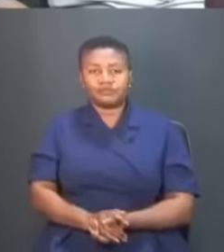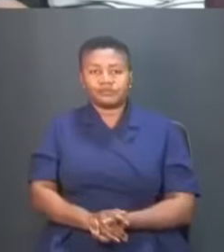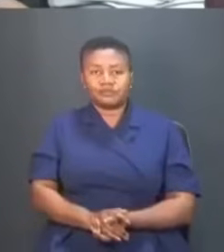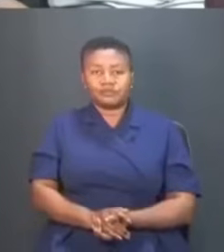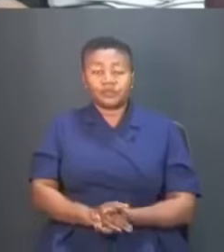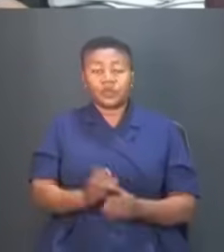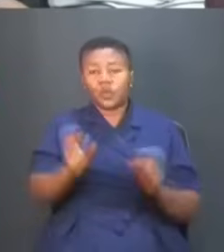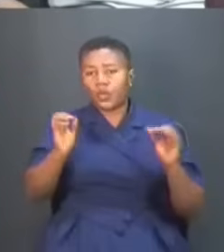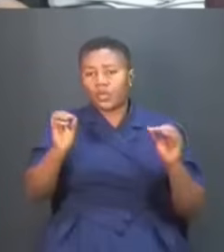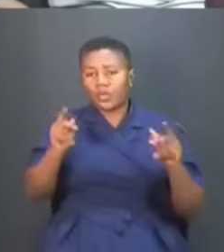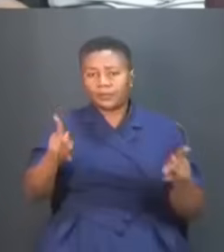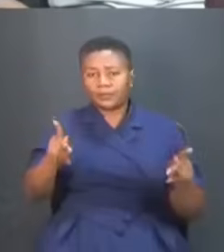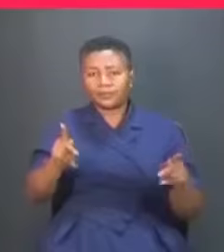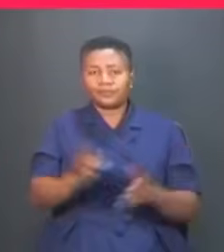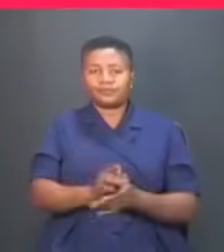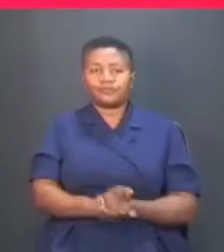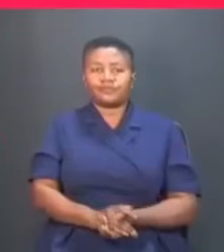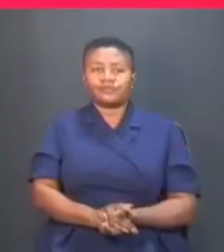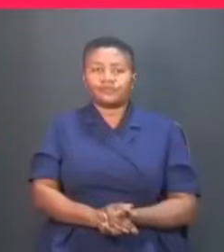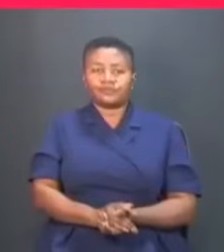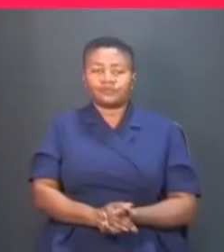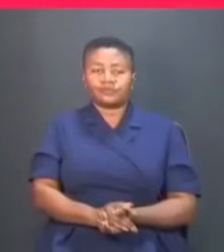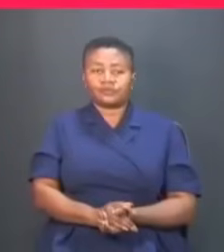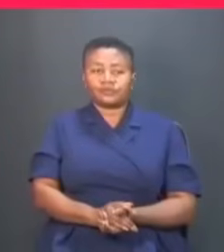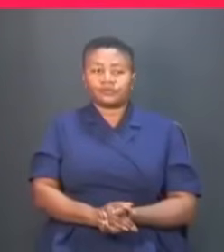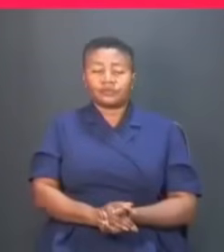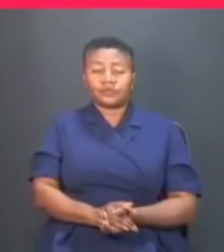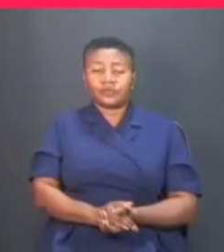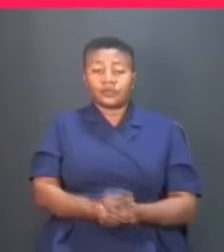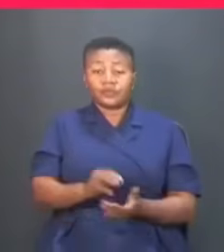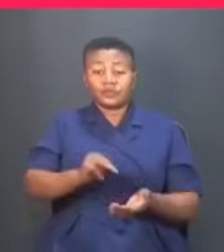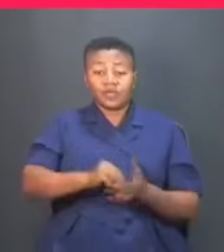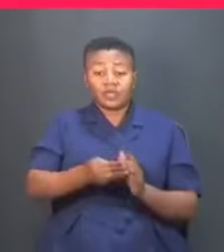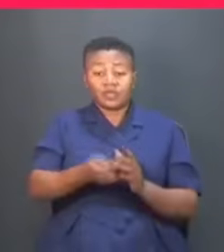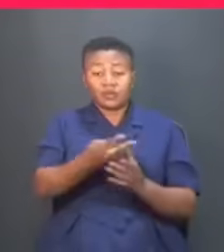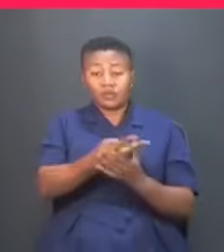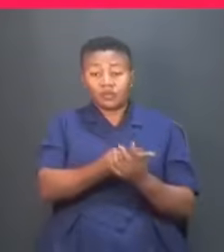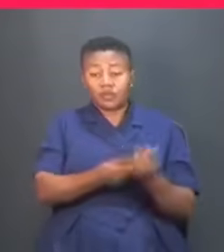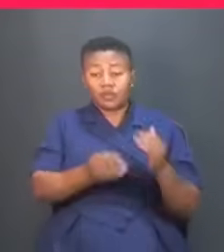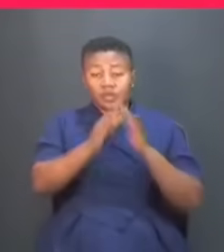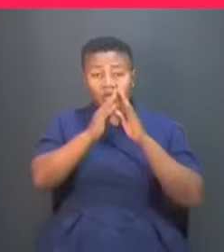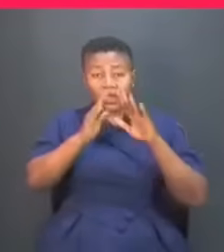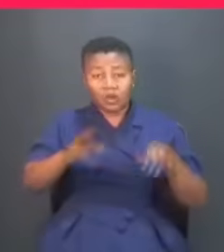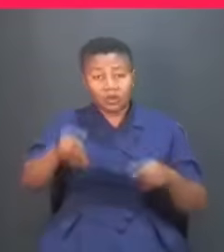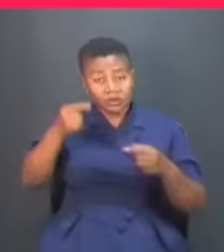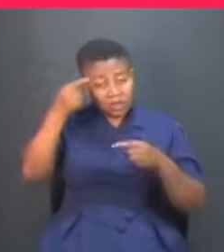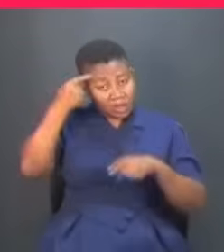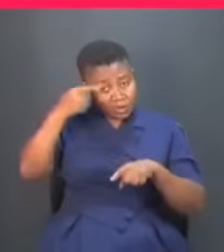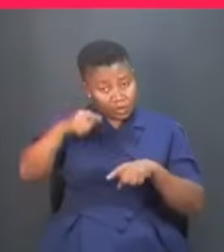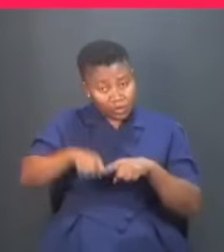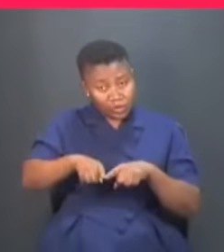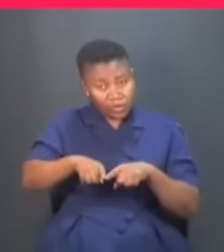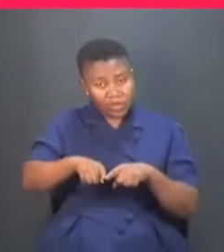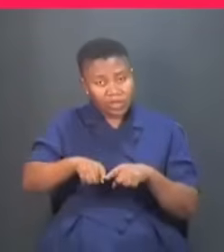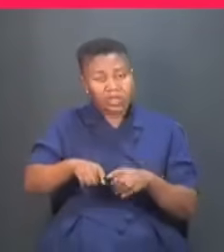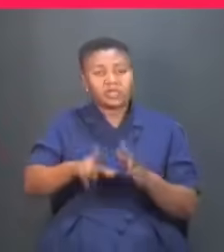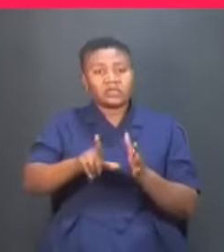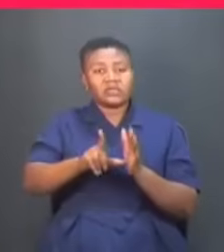Very well. That being the sense of the House, I would then